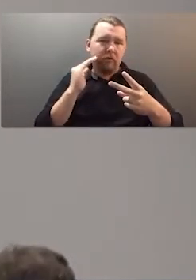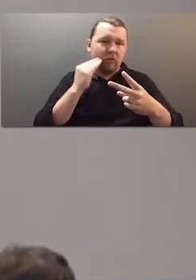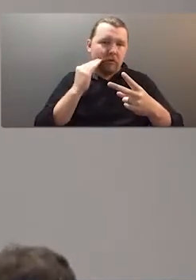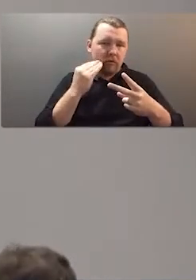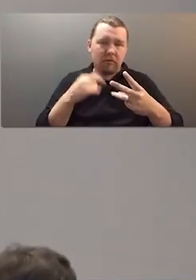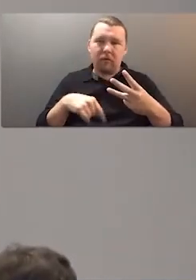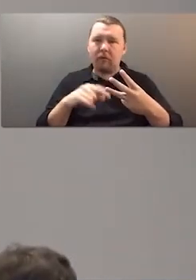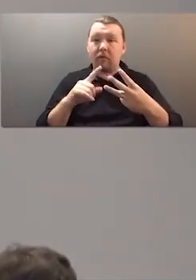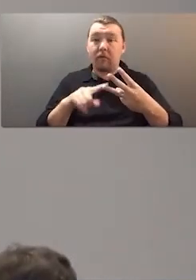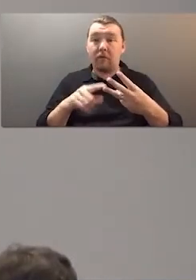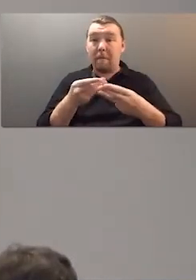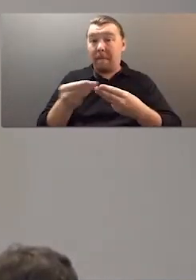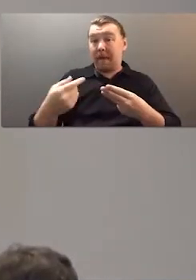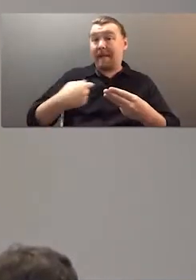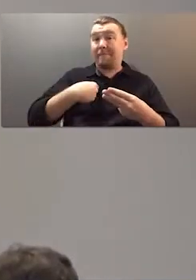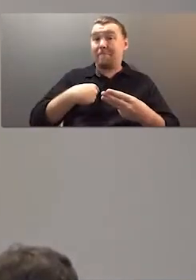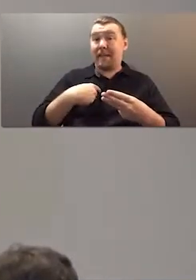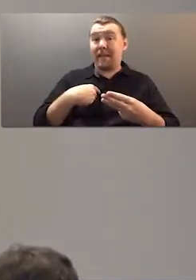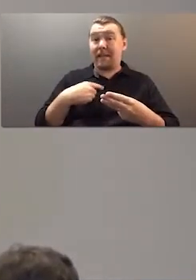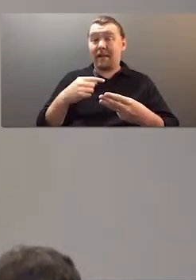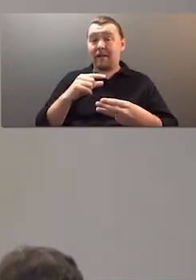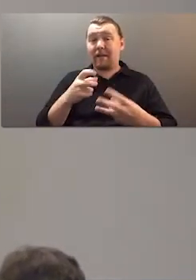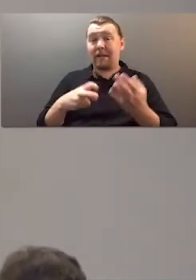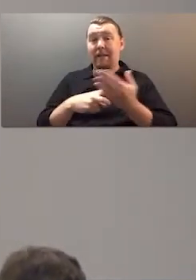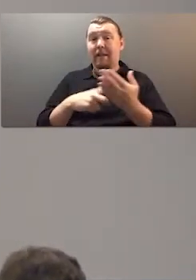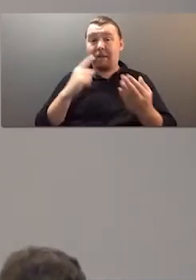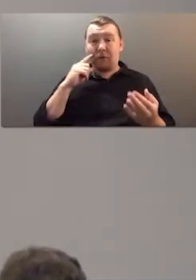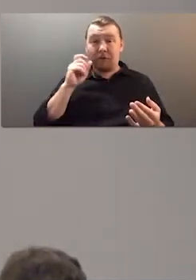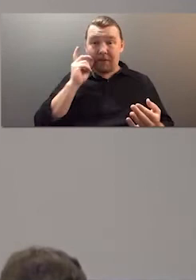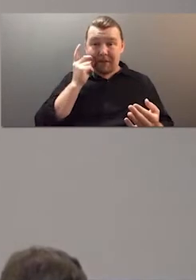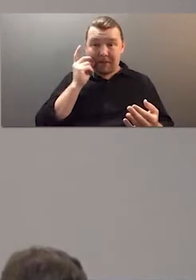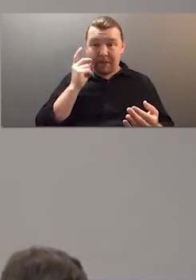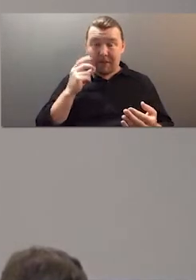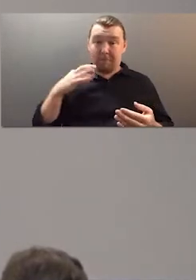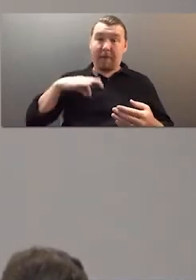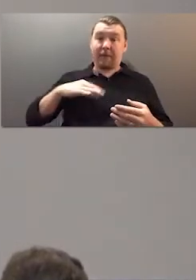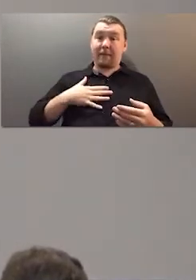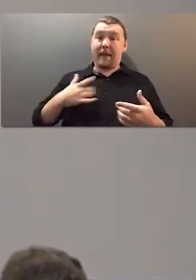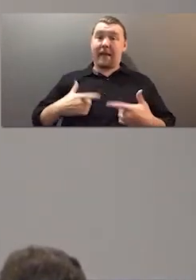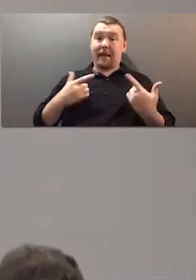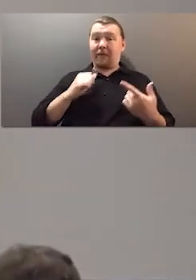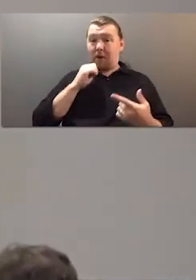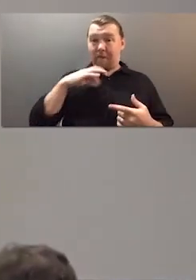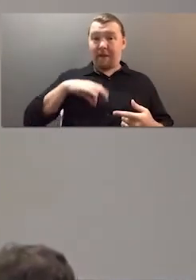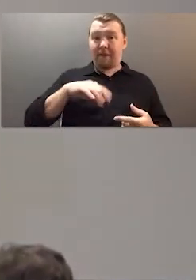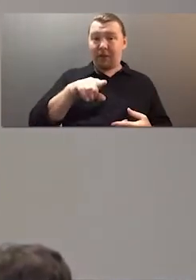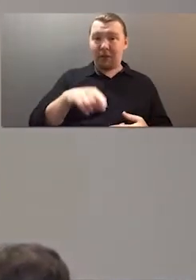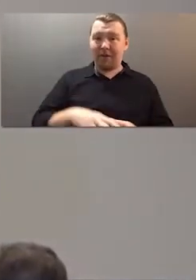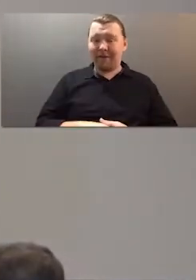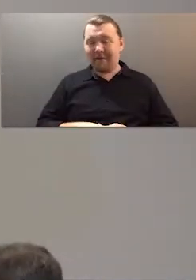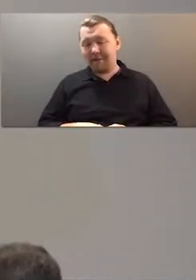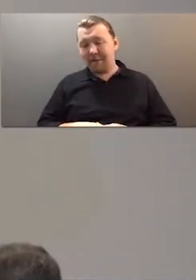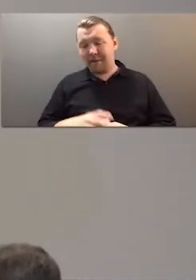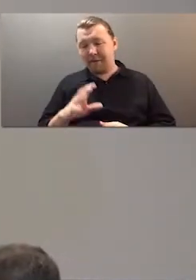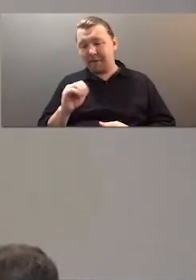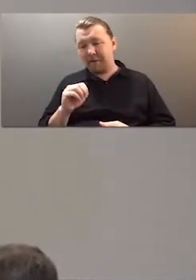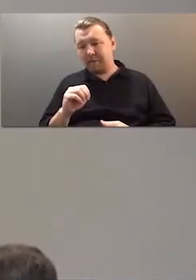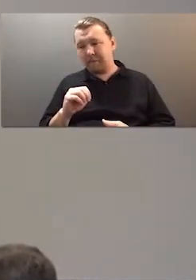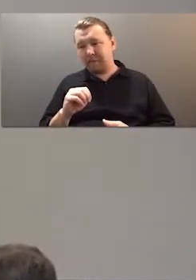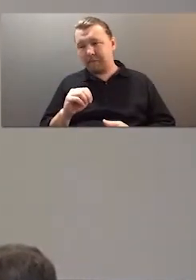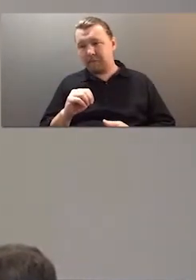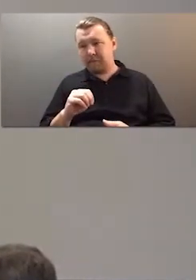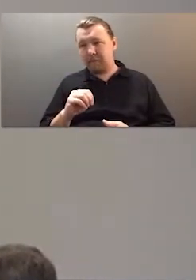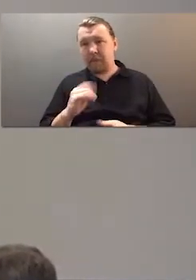tobacco, buying me a Disney ticket, that's probably not a qualified expense. I mean, it benefits my life, but not yours.